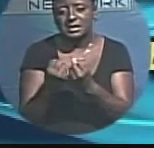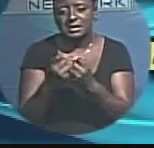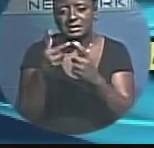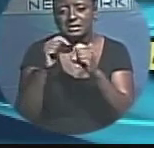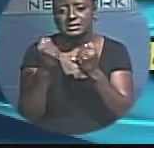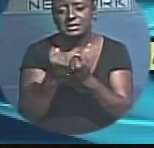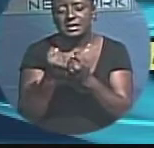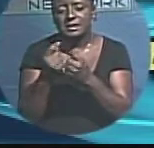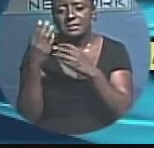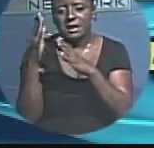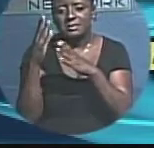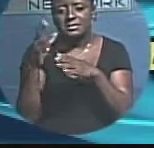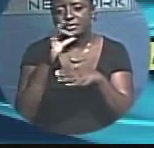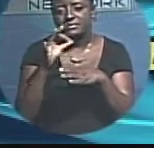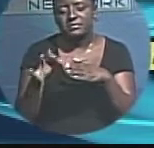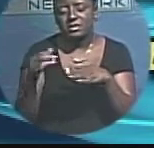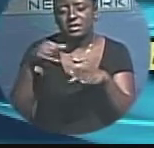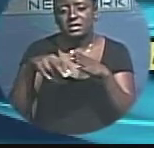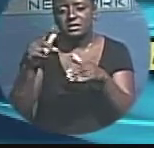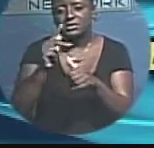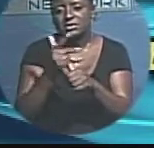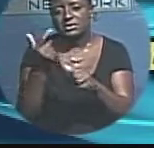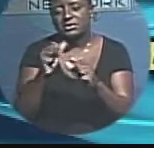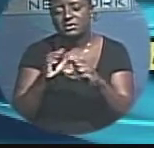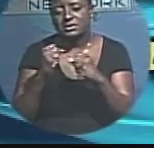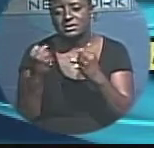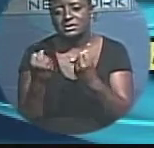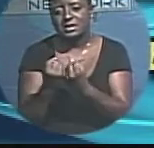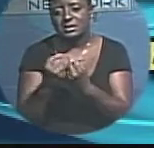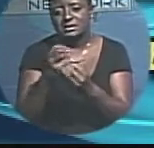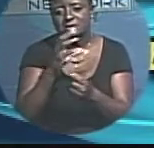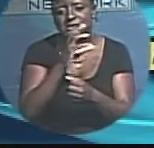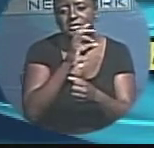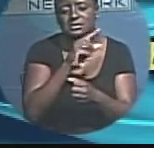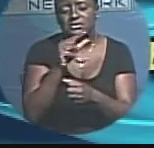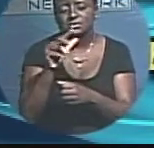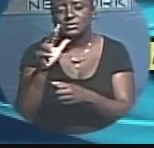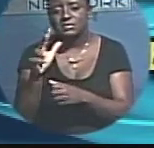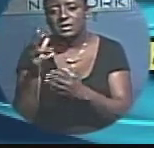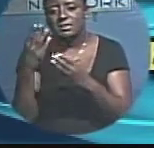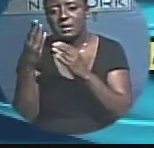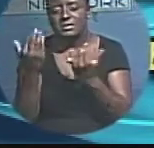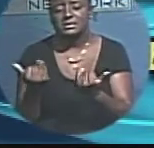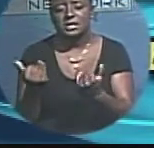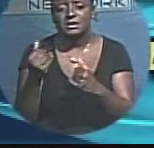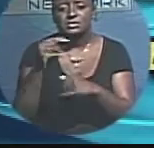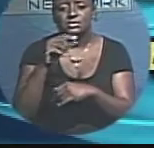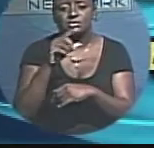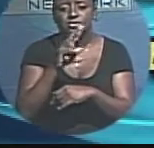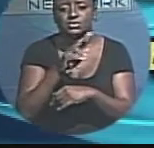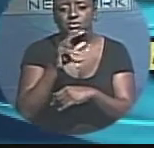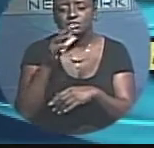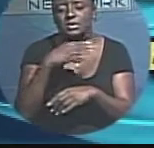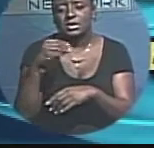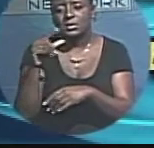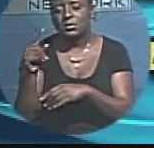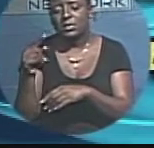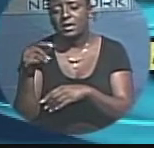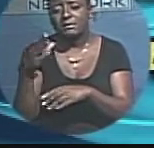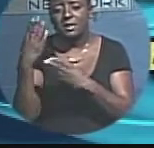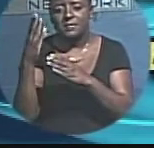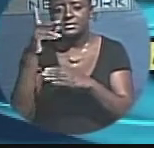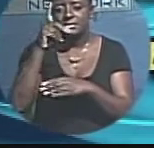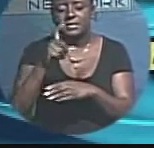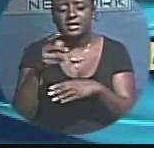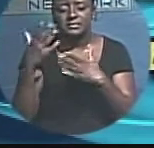Bahamas falters in the third. They dropped the set 6-3 to the Jamaicans. The Bahamas now 2-1 in round-robin play. The Bahamas must finish in the top 2